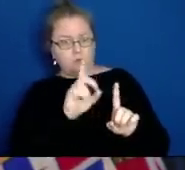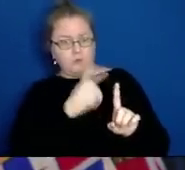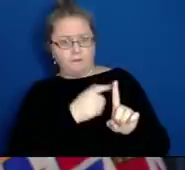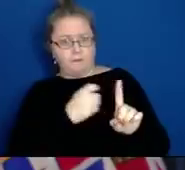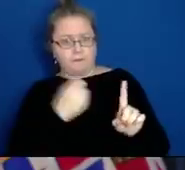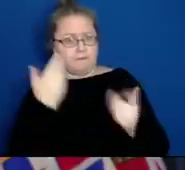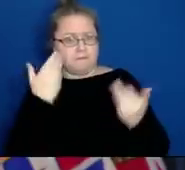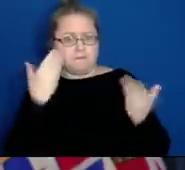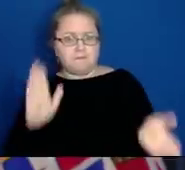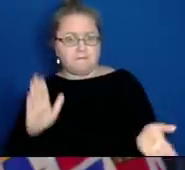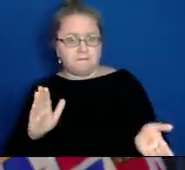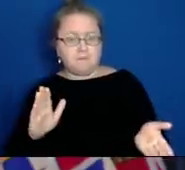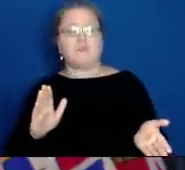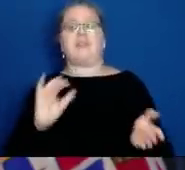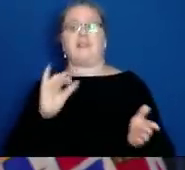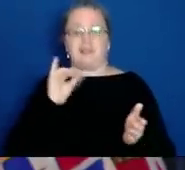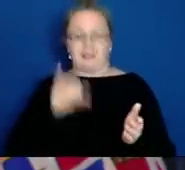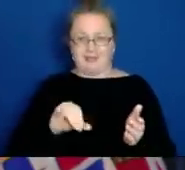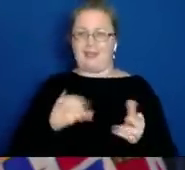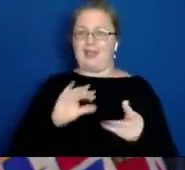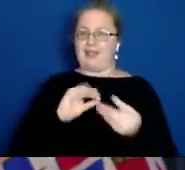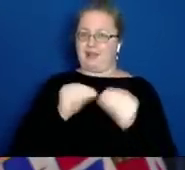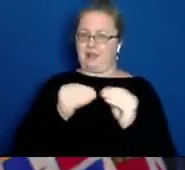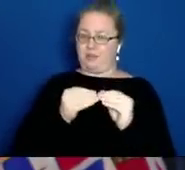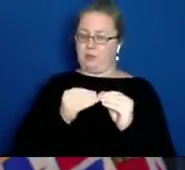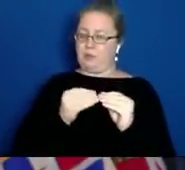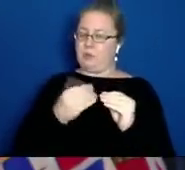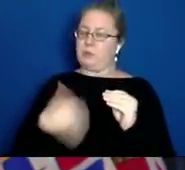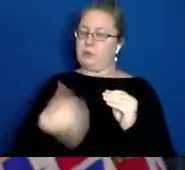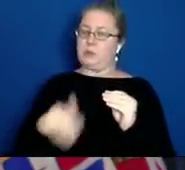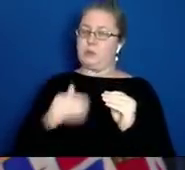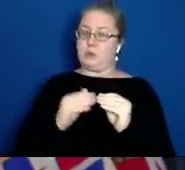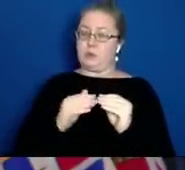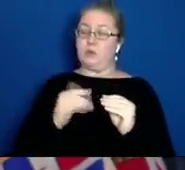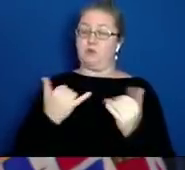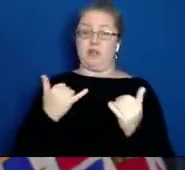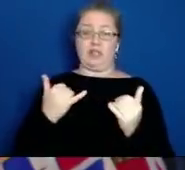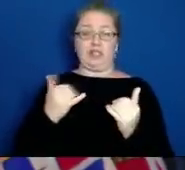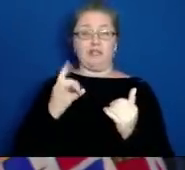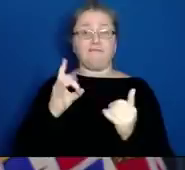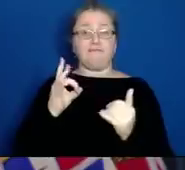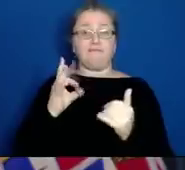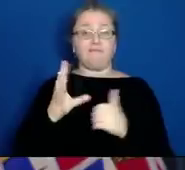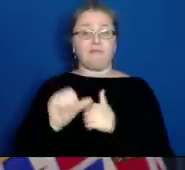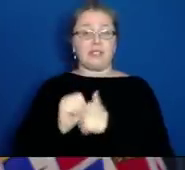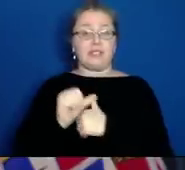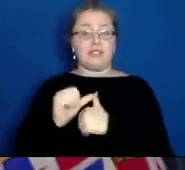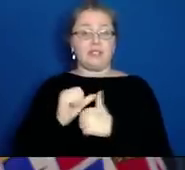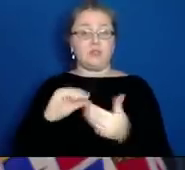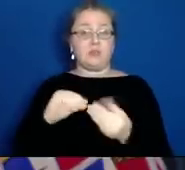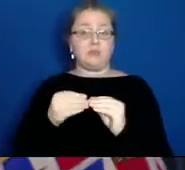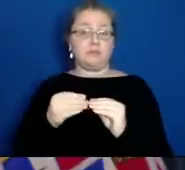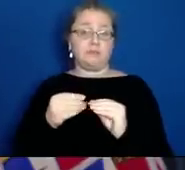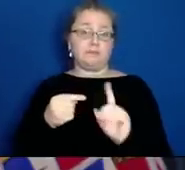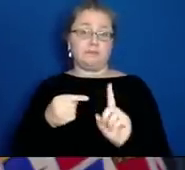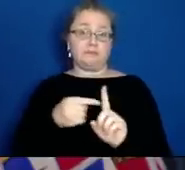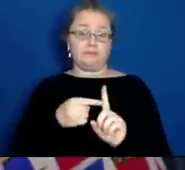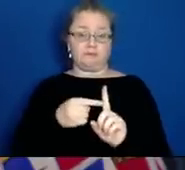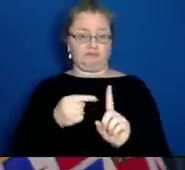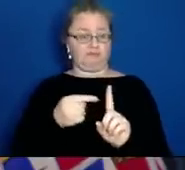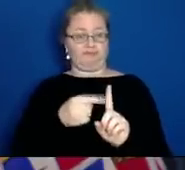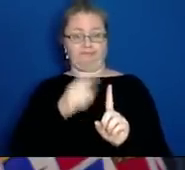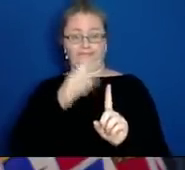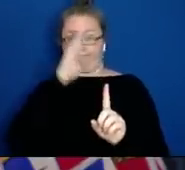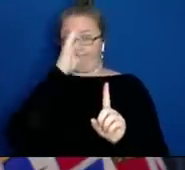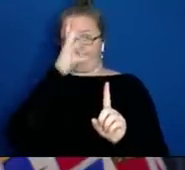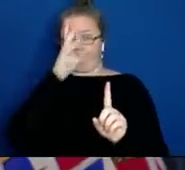clusters before they grow into larger outbreaks. And so we're at the brink with that, and that is the area that I'm most concerned about.